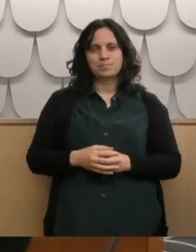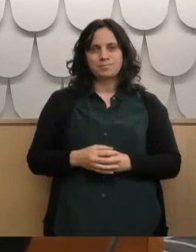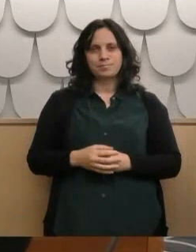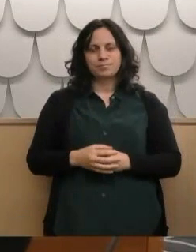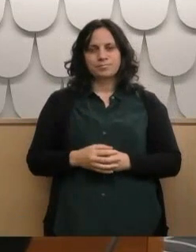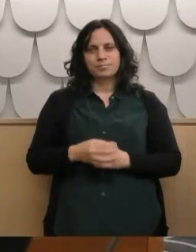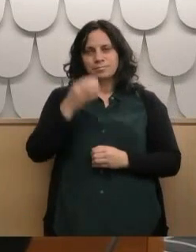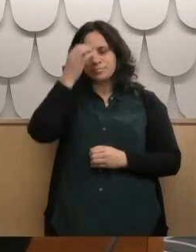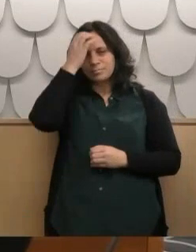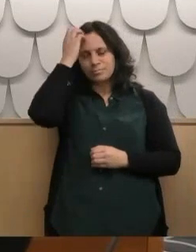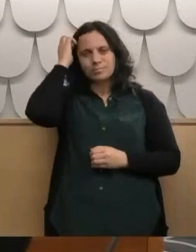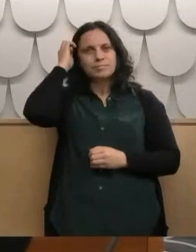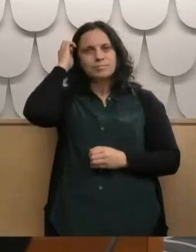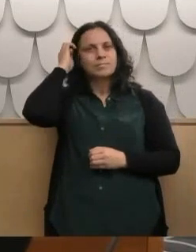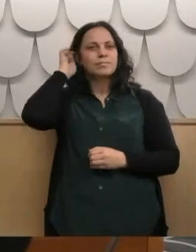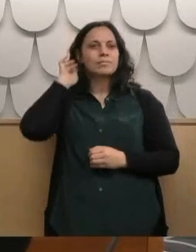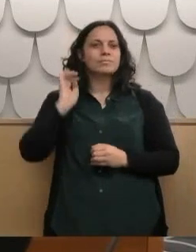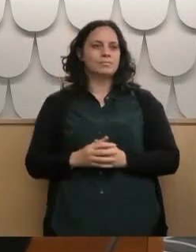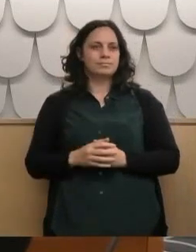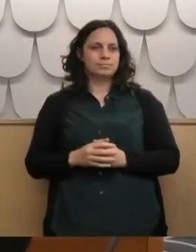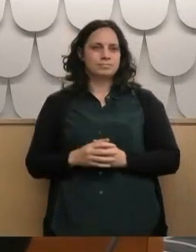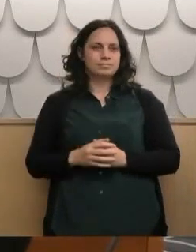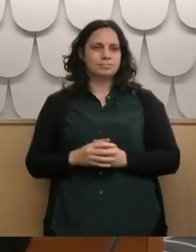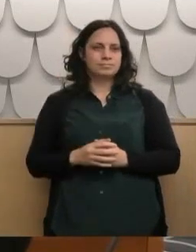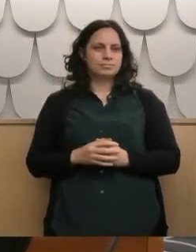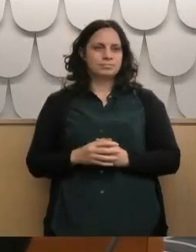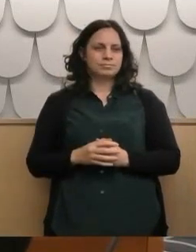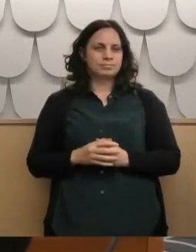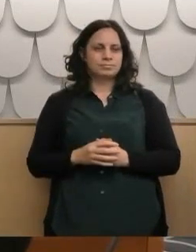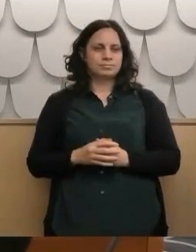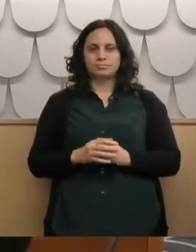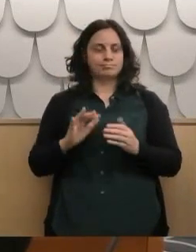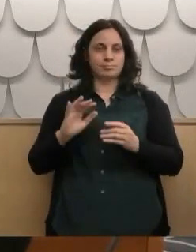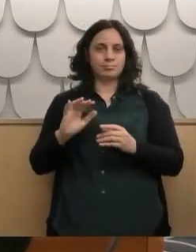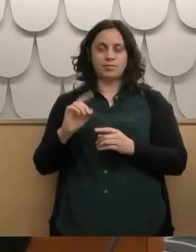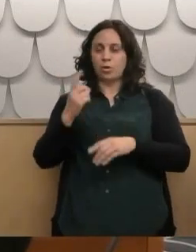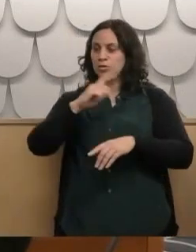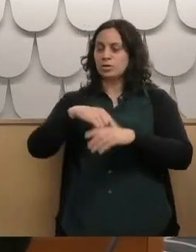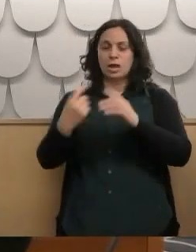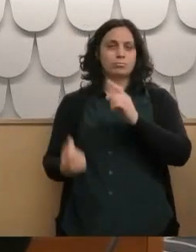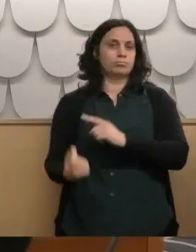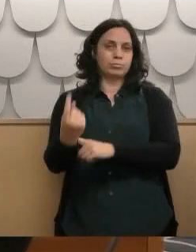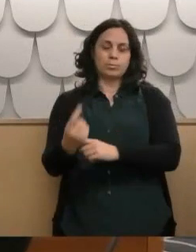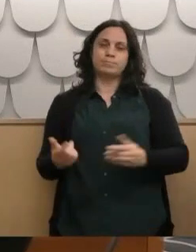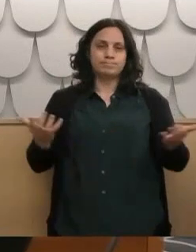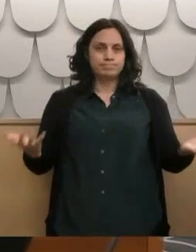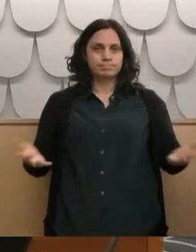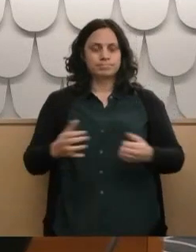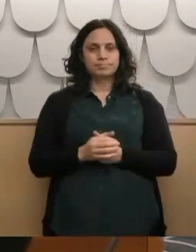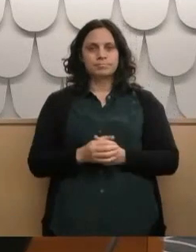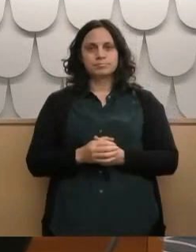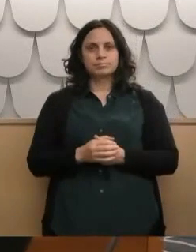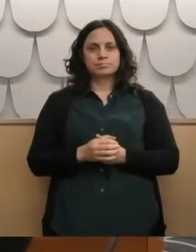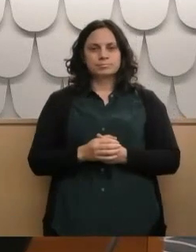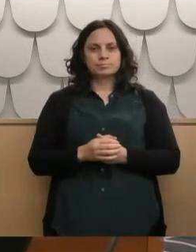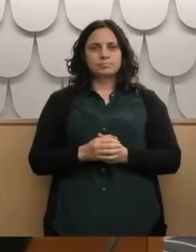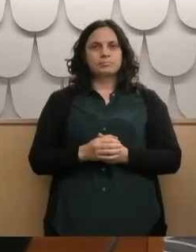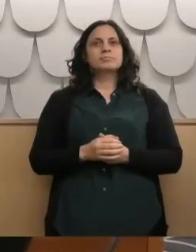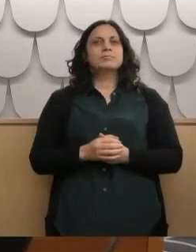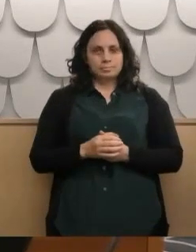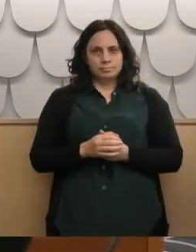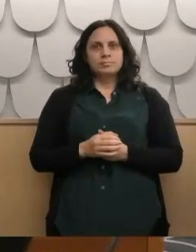Everyone always has a first time, as we know. As this Royal Commission has learnt, their victims are also